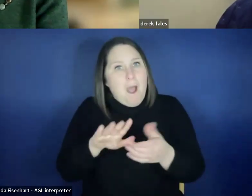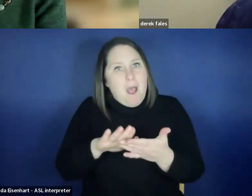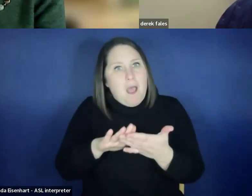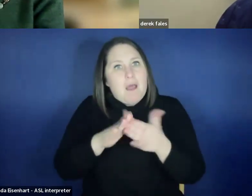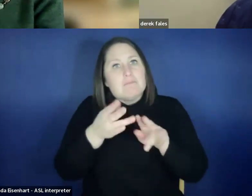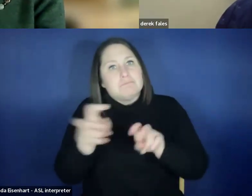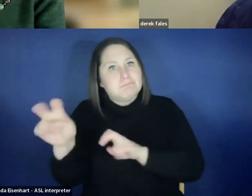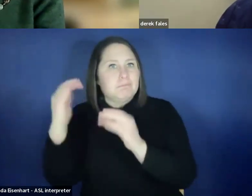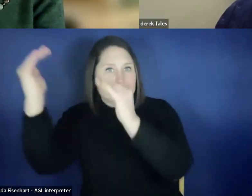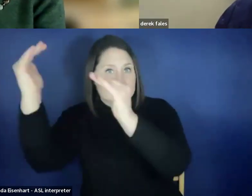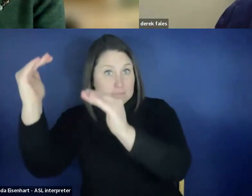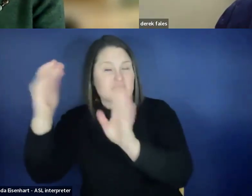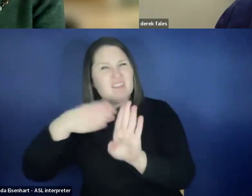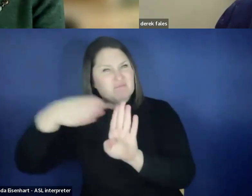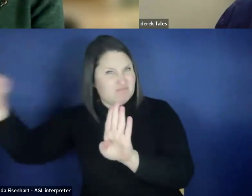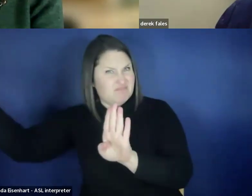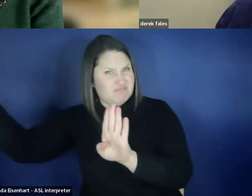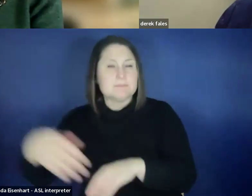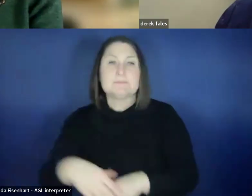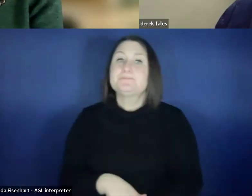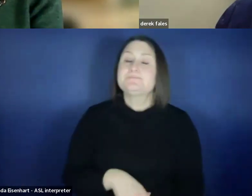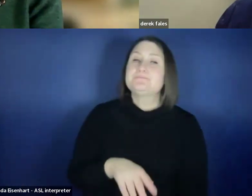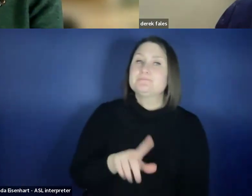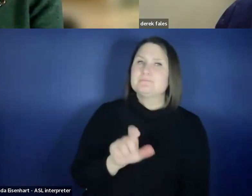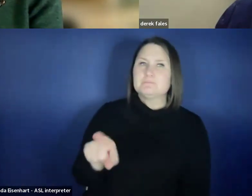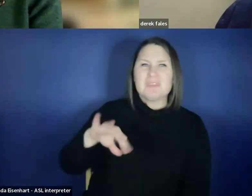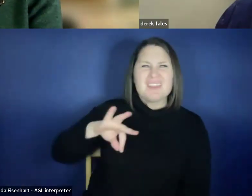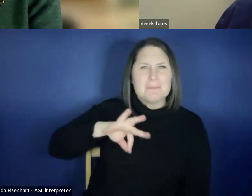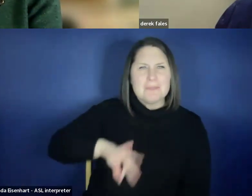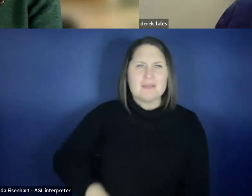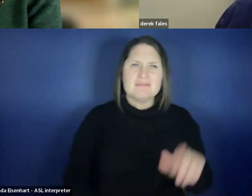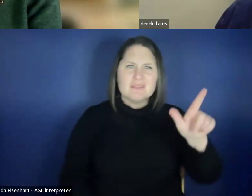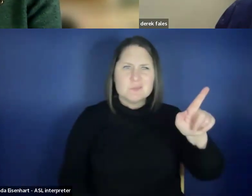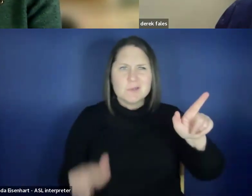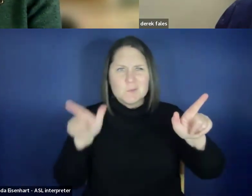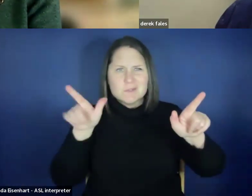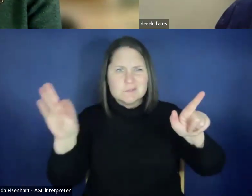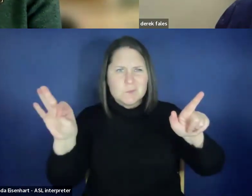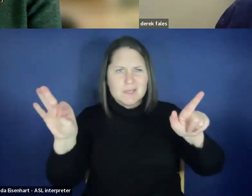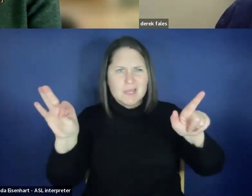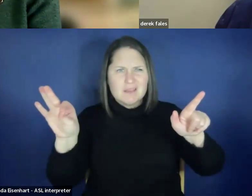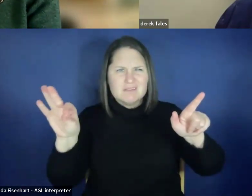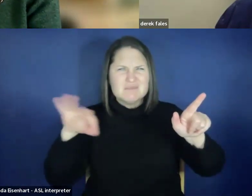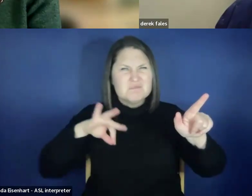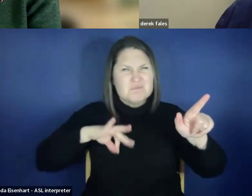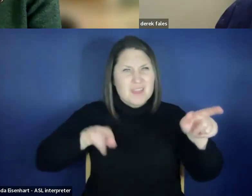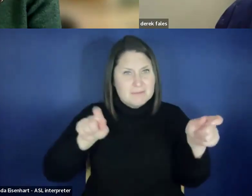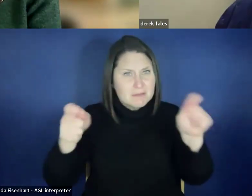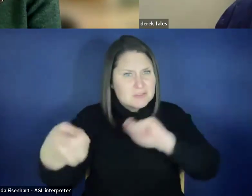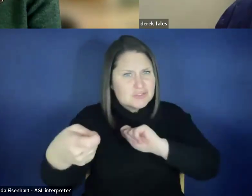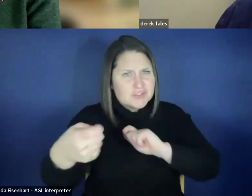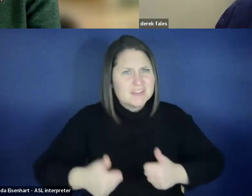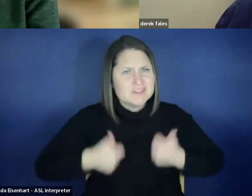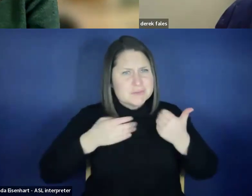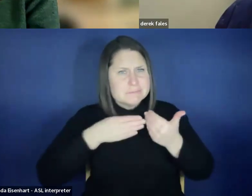I'll answer the next one. Somebody asked, what are the benefits to those with 21 and 29 and switching to lifespan? And what are the risks or what is